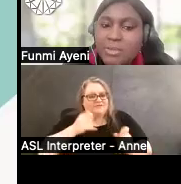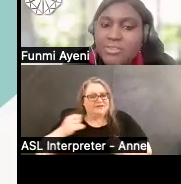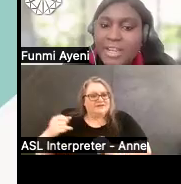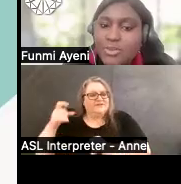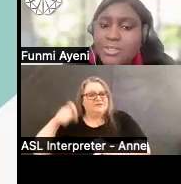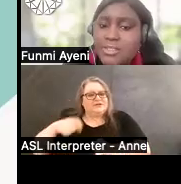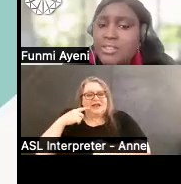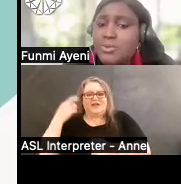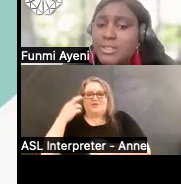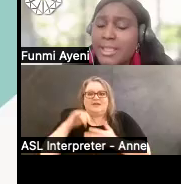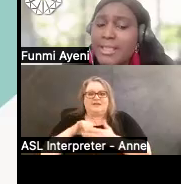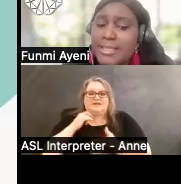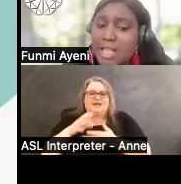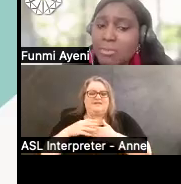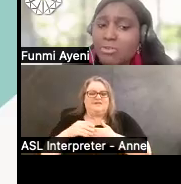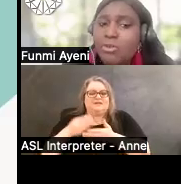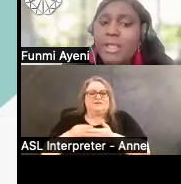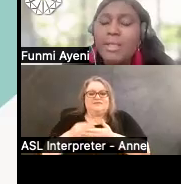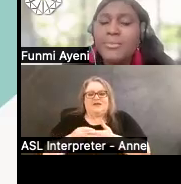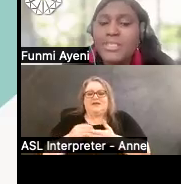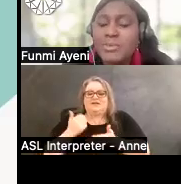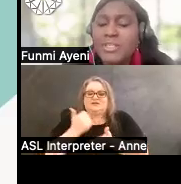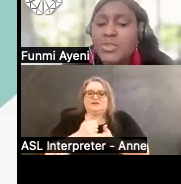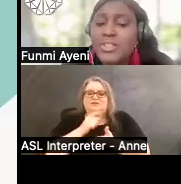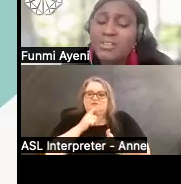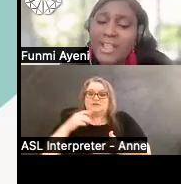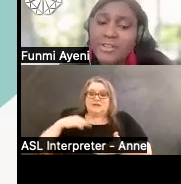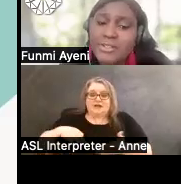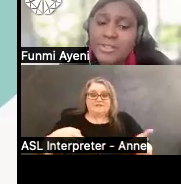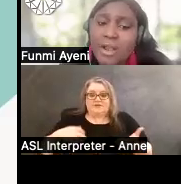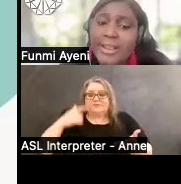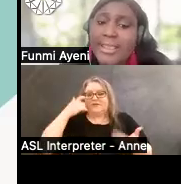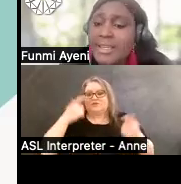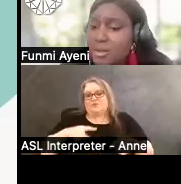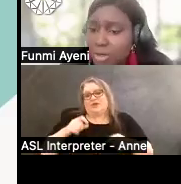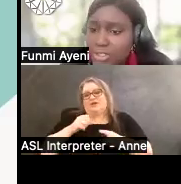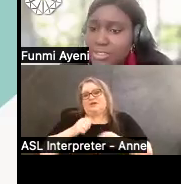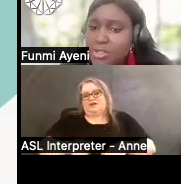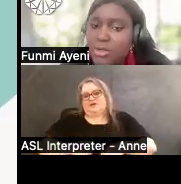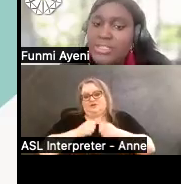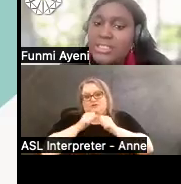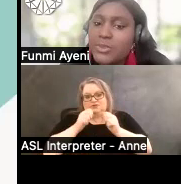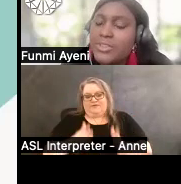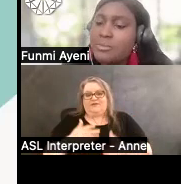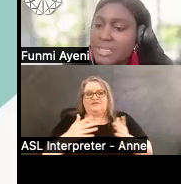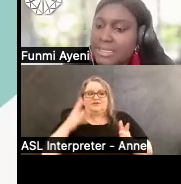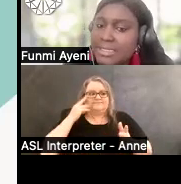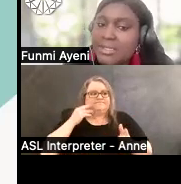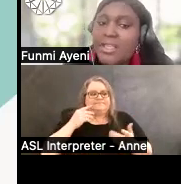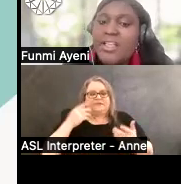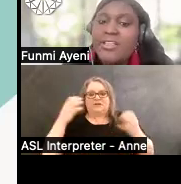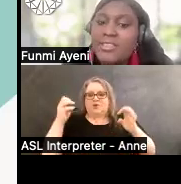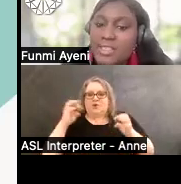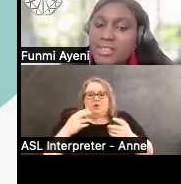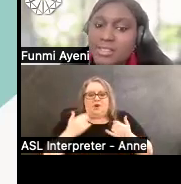why flexible financial assistance really is helpful is because when survivors are in an emergency or dealing with an immediate